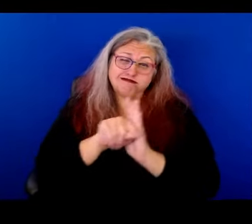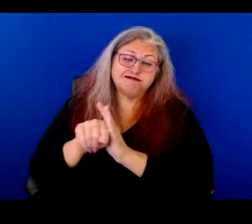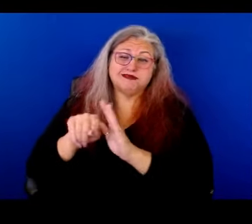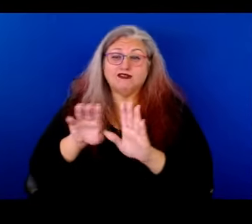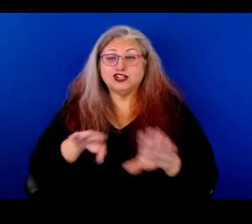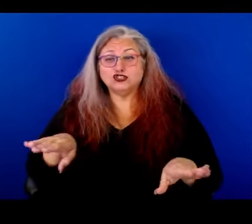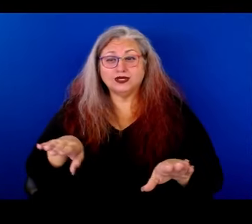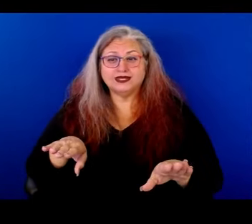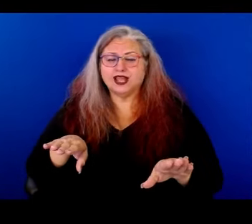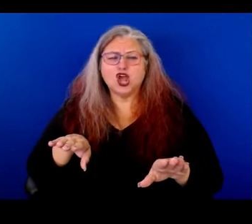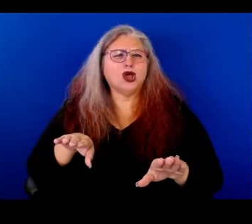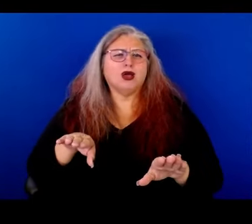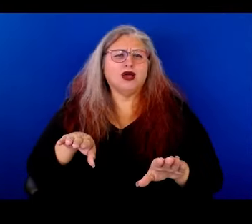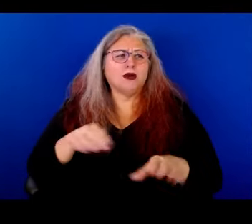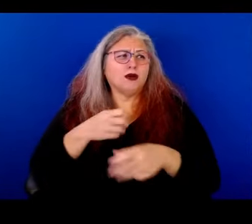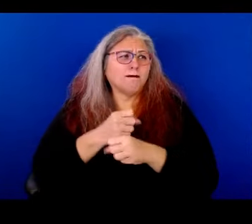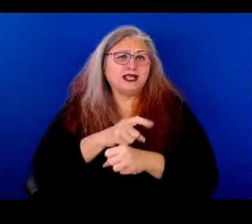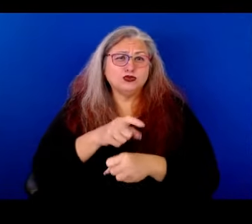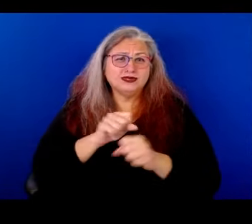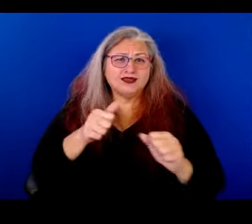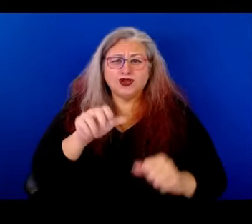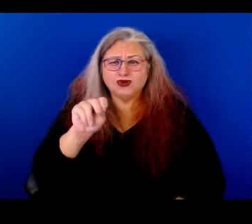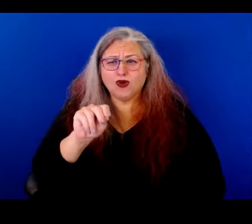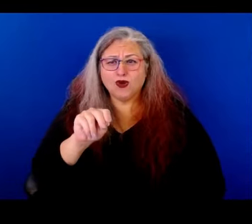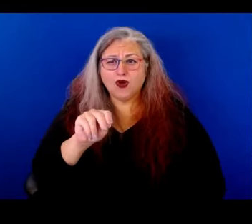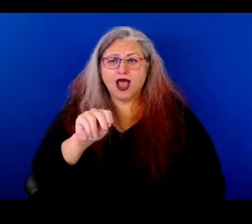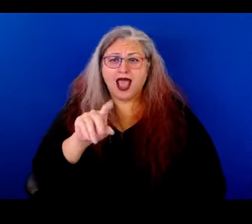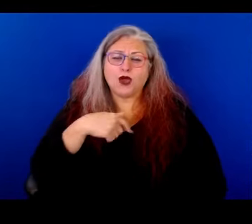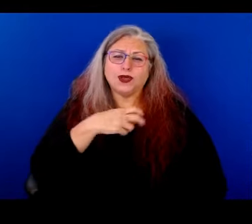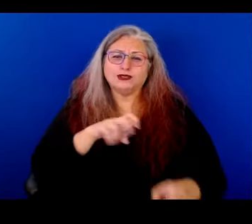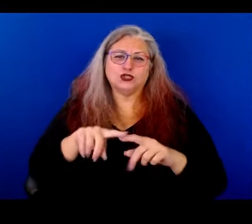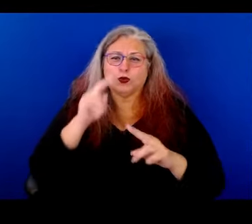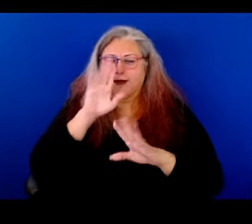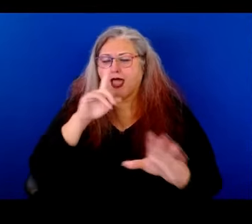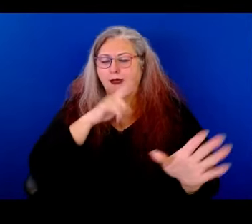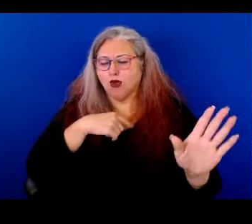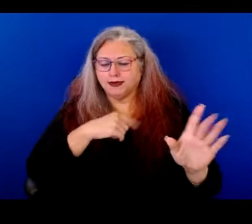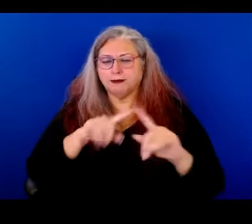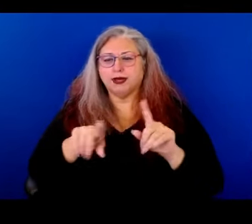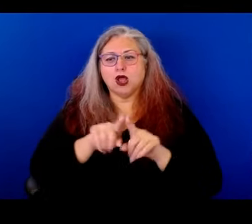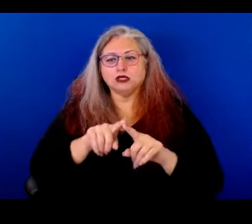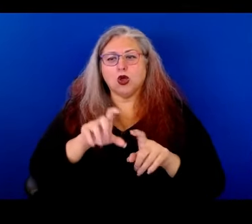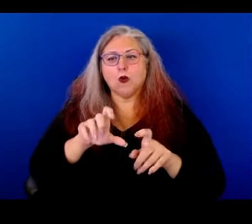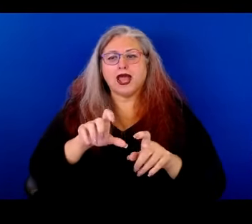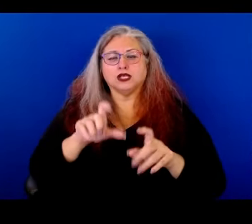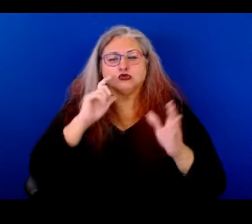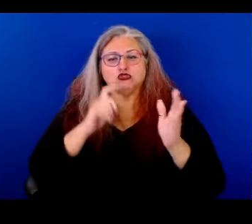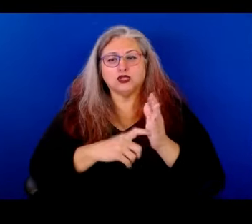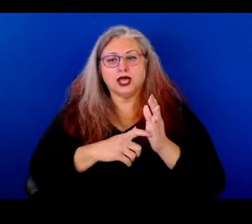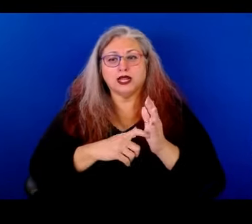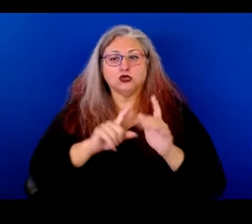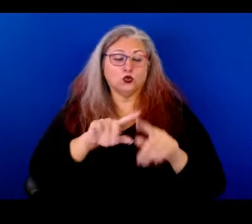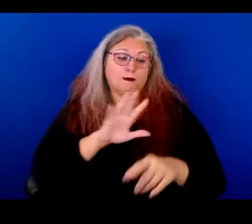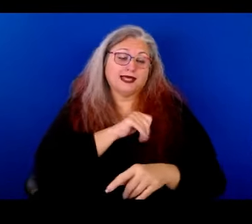of children makes no one safer. And then we'll switch to comedy, I promise you. But I also just want to say, shout out